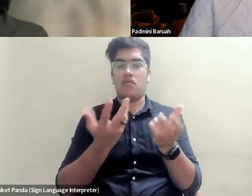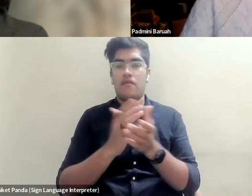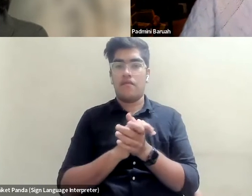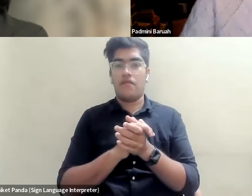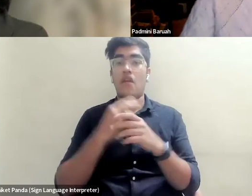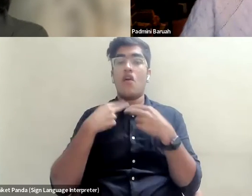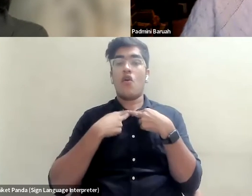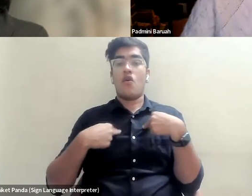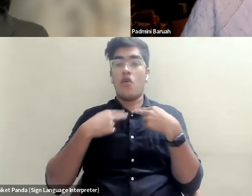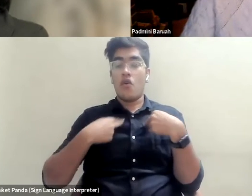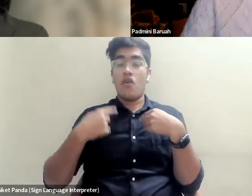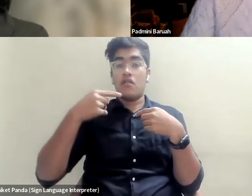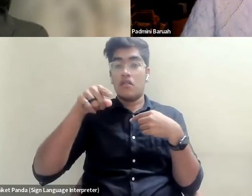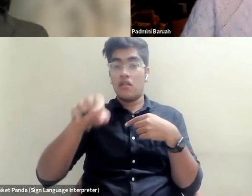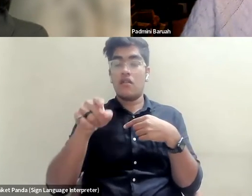very invested in